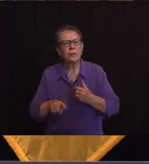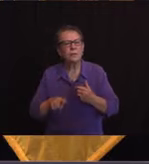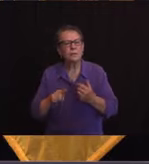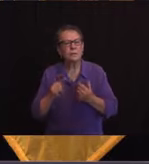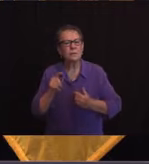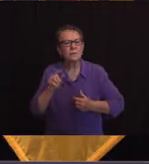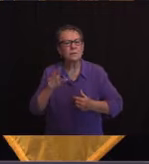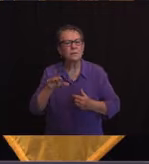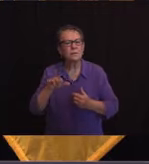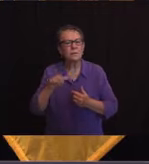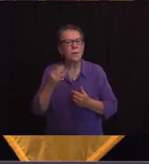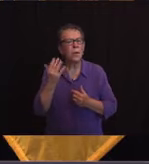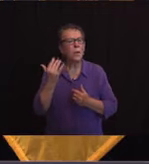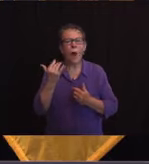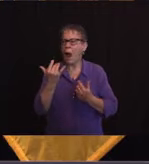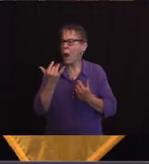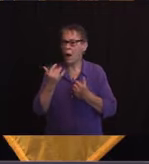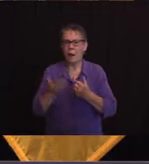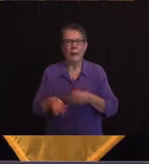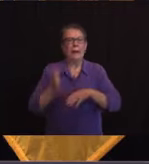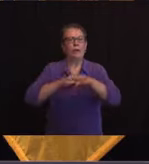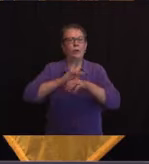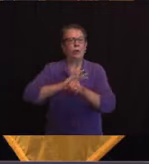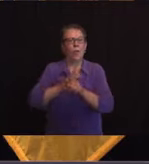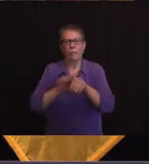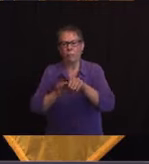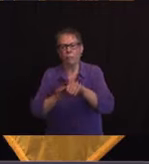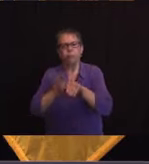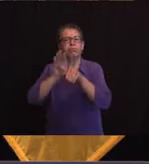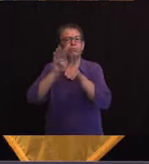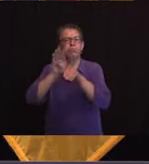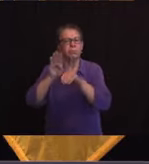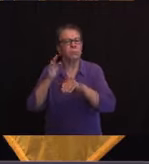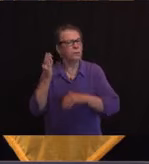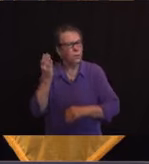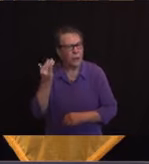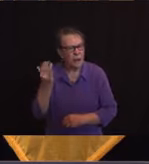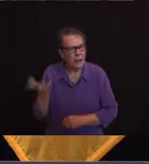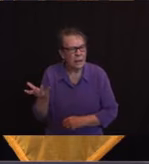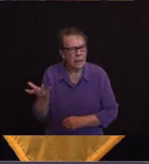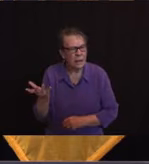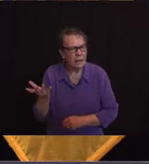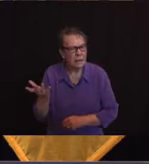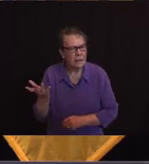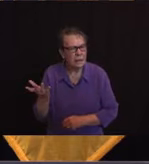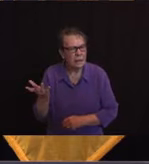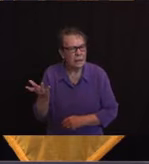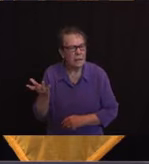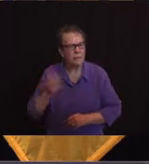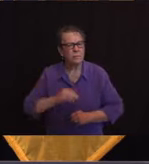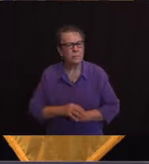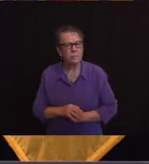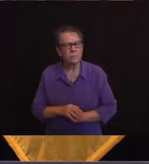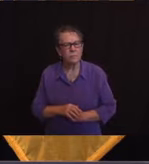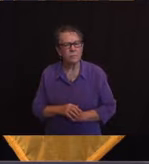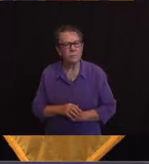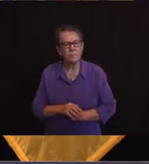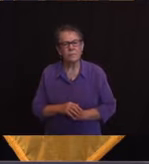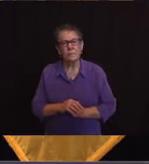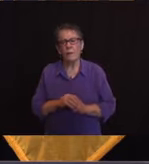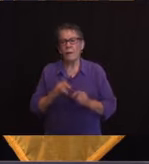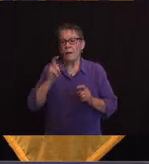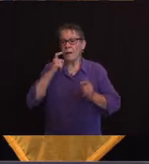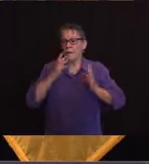I do not have a crisp answer for you on the unemployment, but I suspect if I know